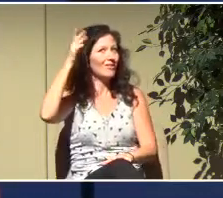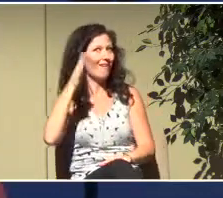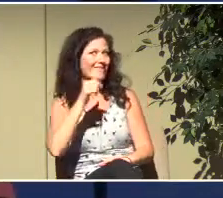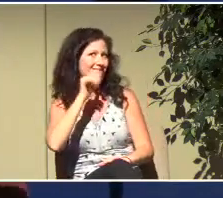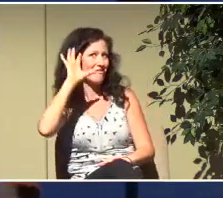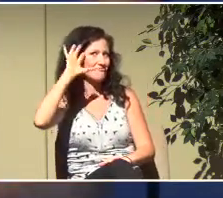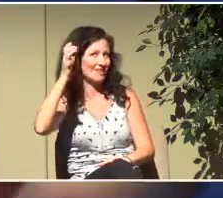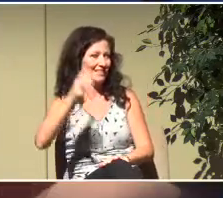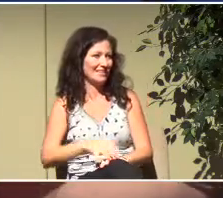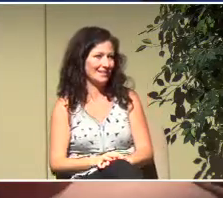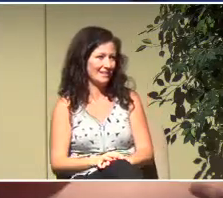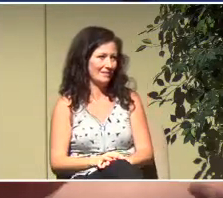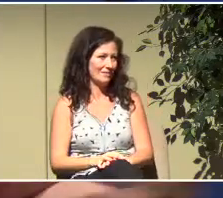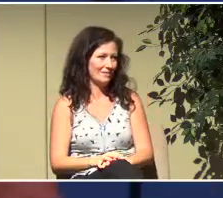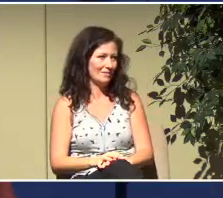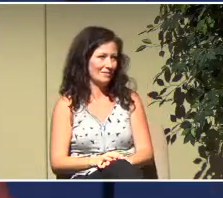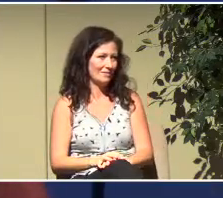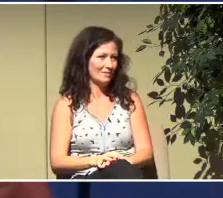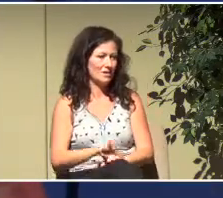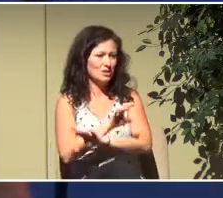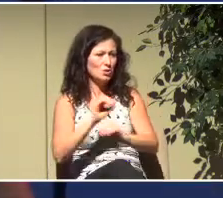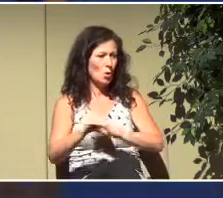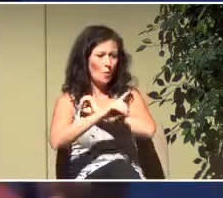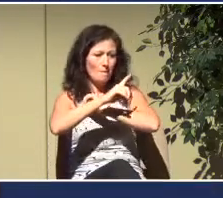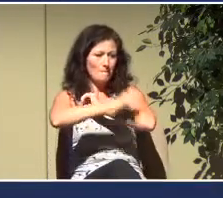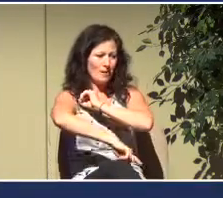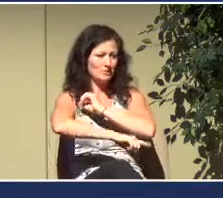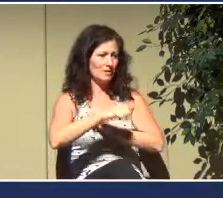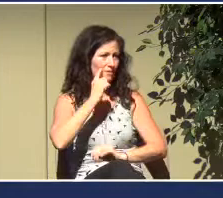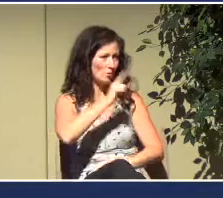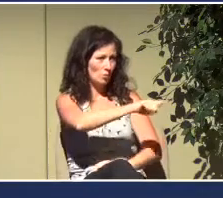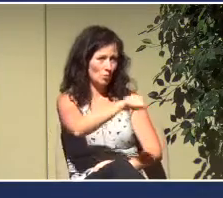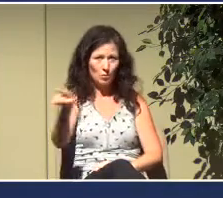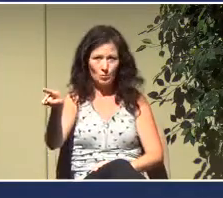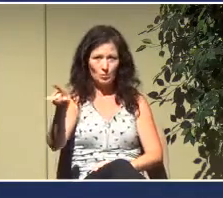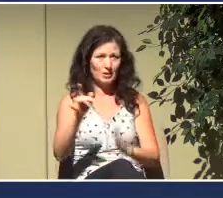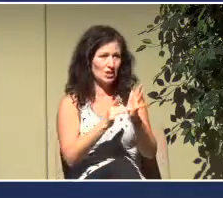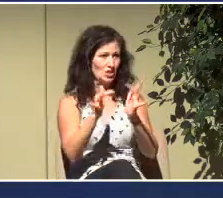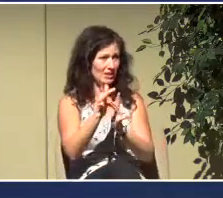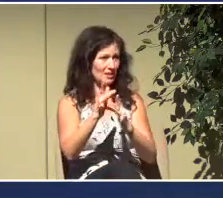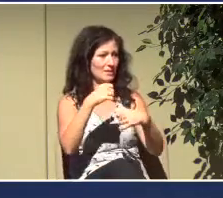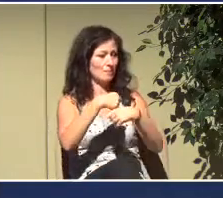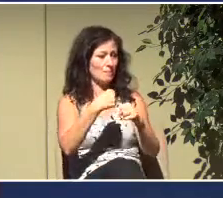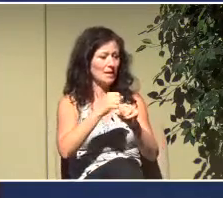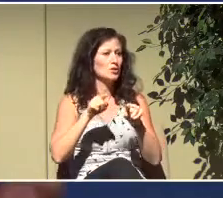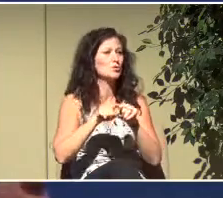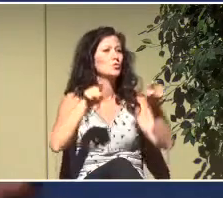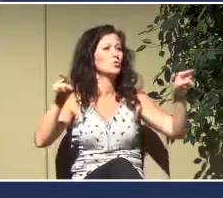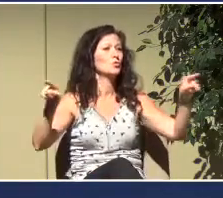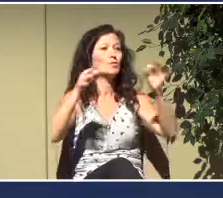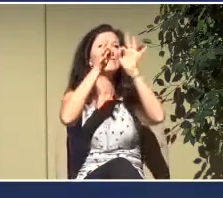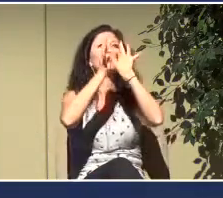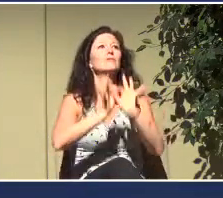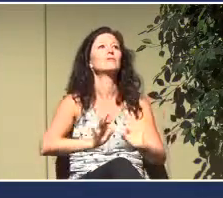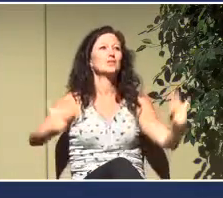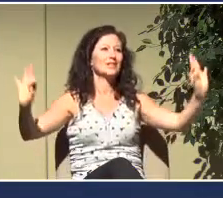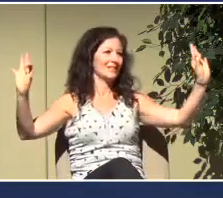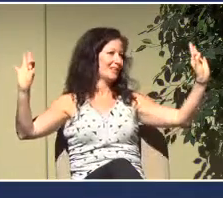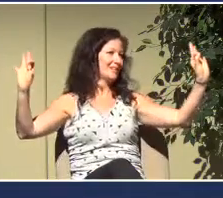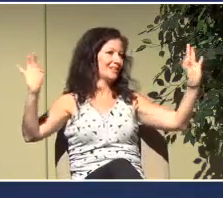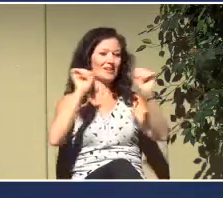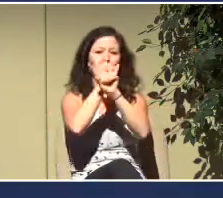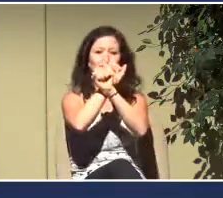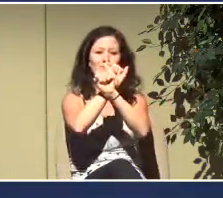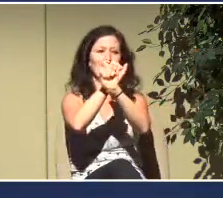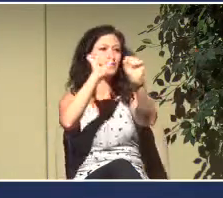because of Jesus, no condemnation for you. All right? Jesus has set you free. And therefore, Jesus now enables you to live